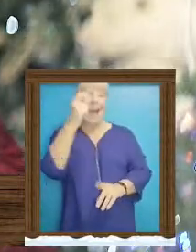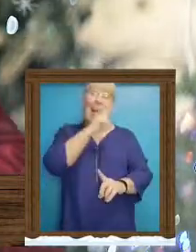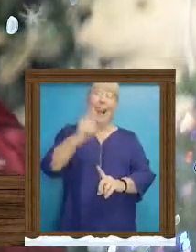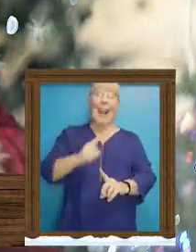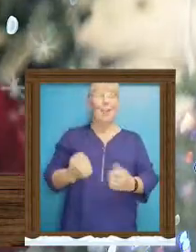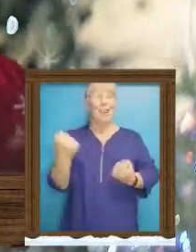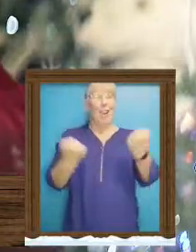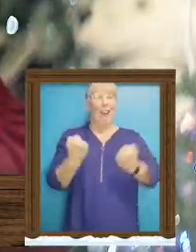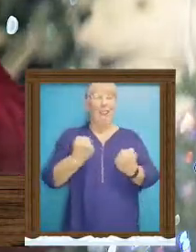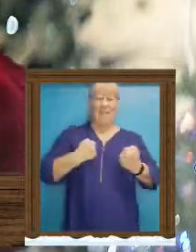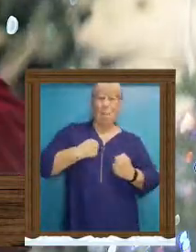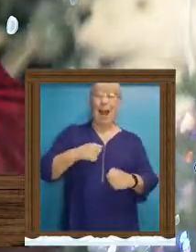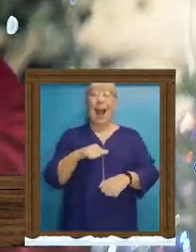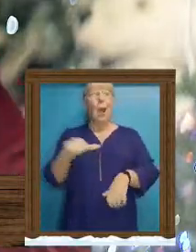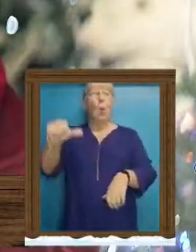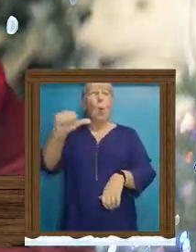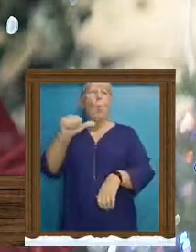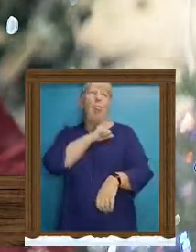for my